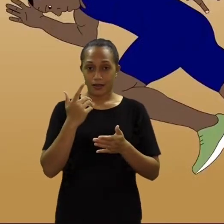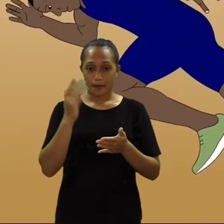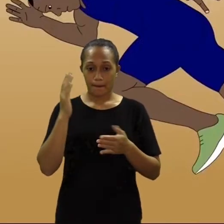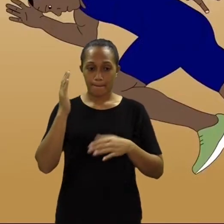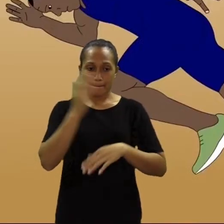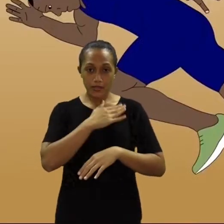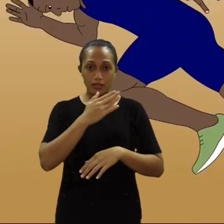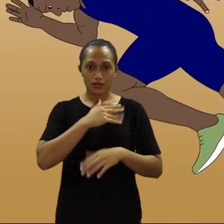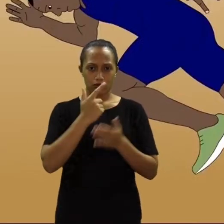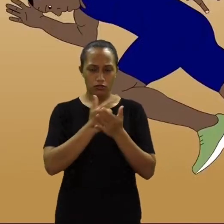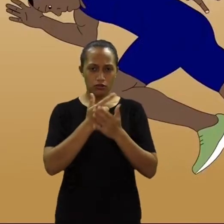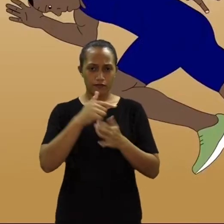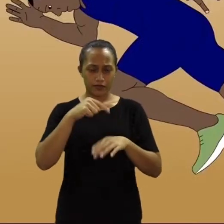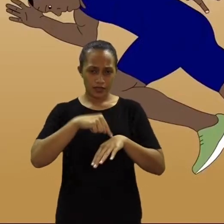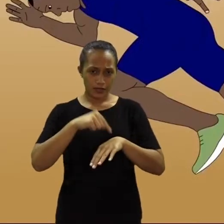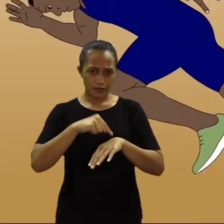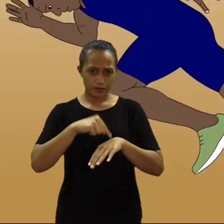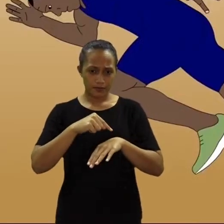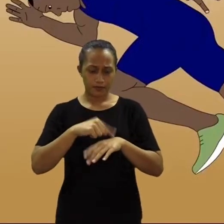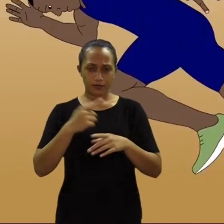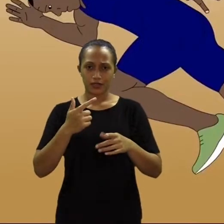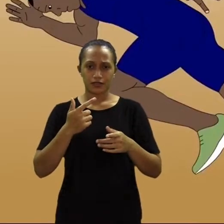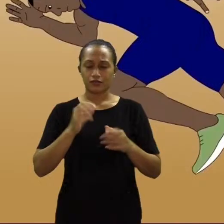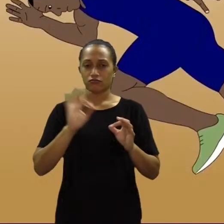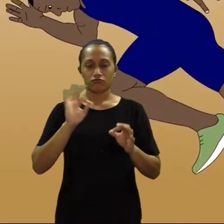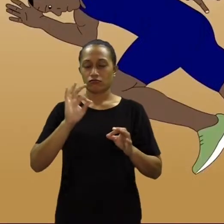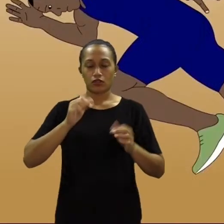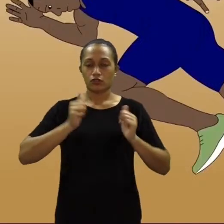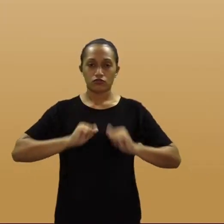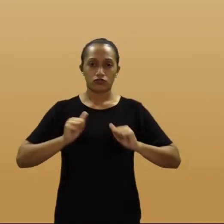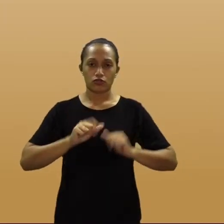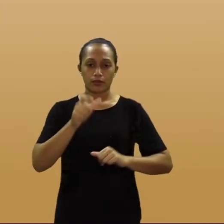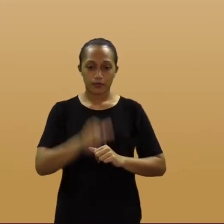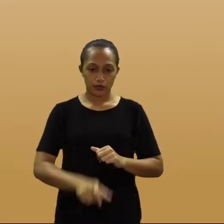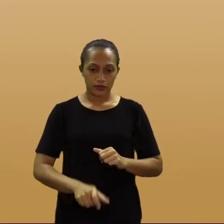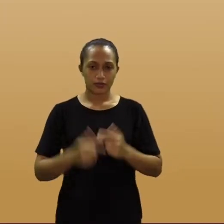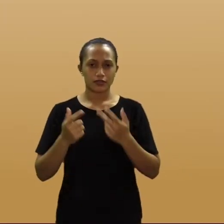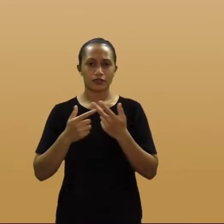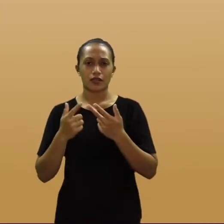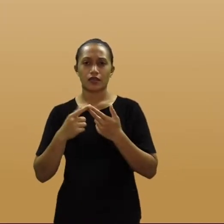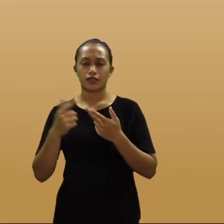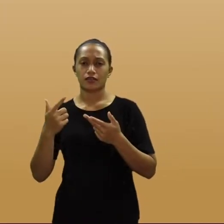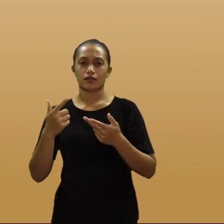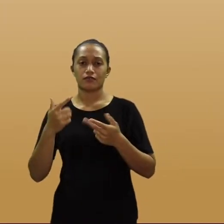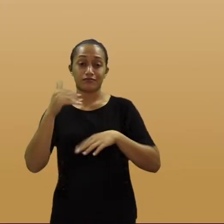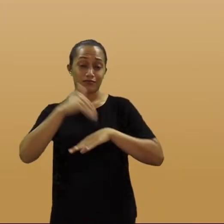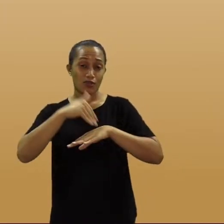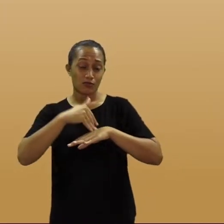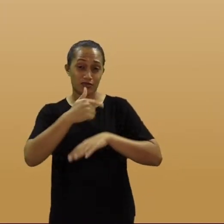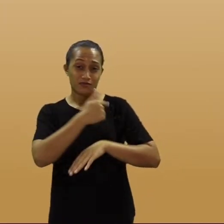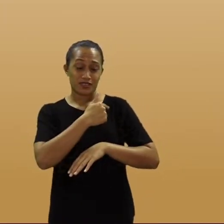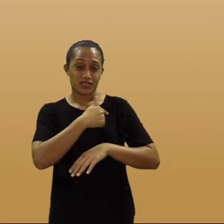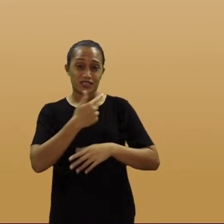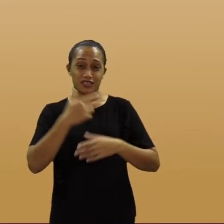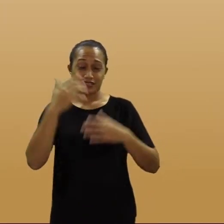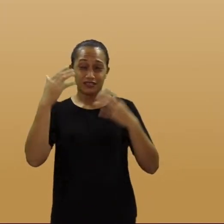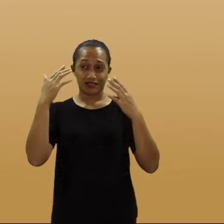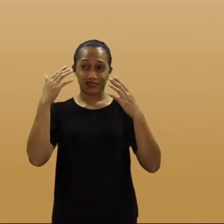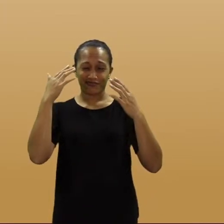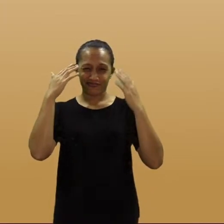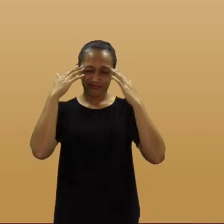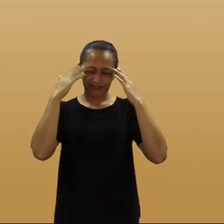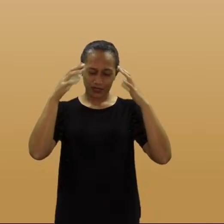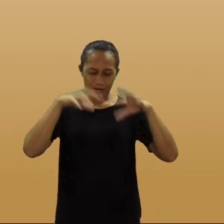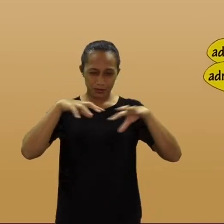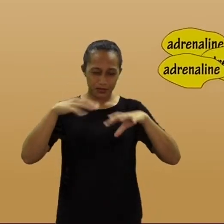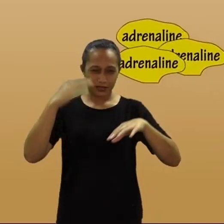to have the same output of blood as an unfit person. Another thing that has a major effect on heart rate is stress. During stressful